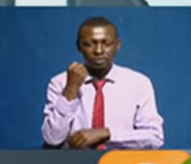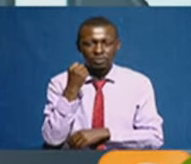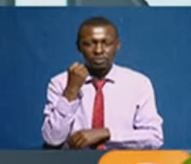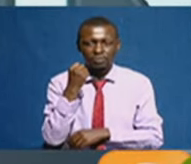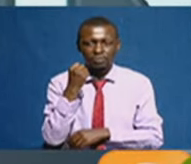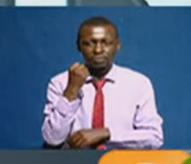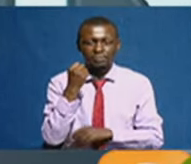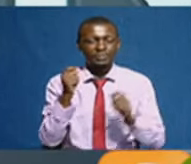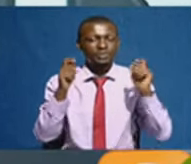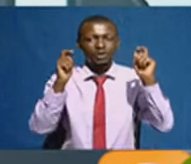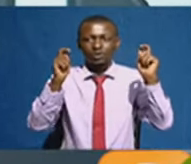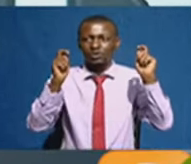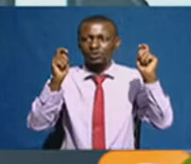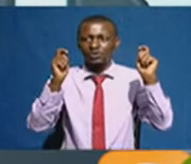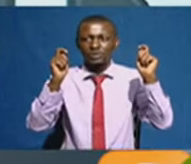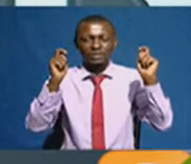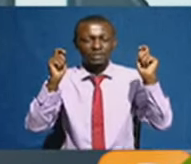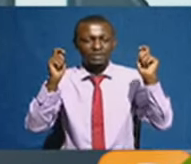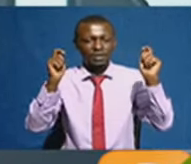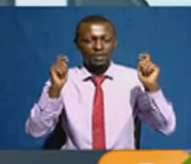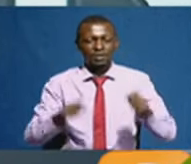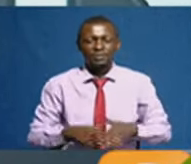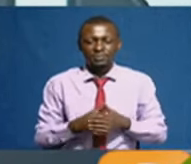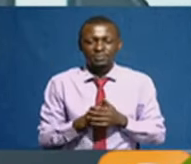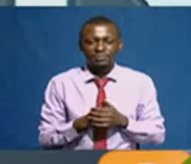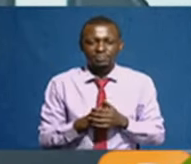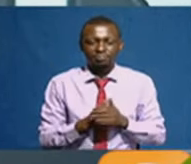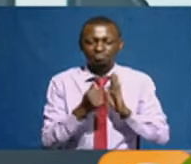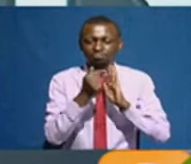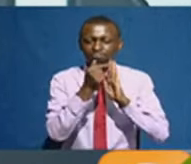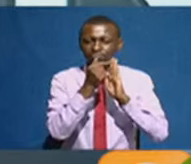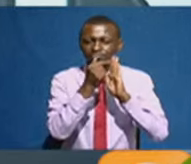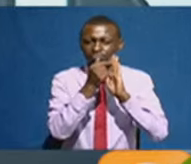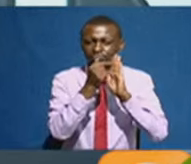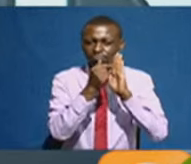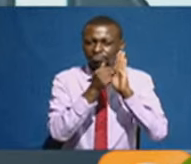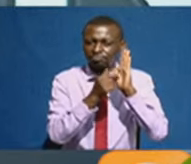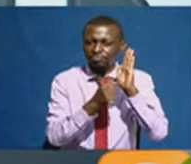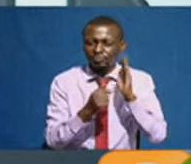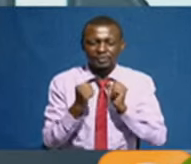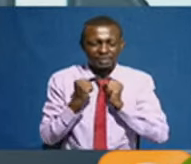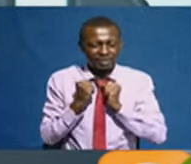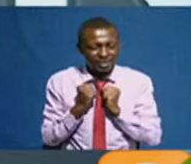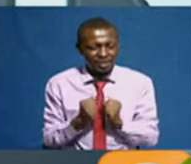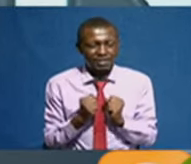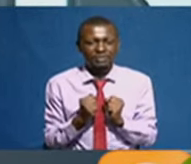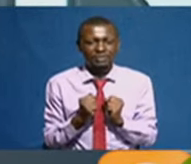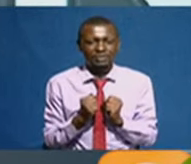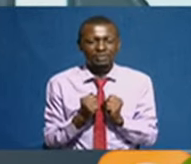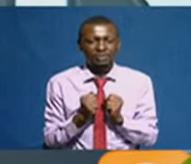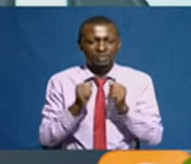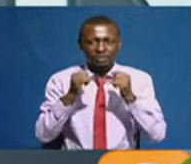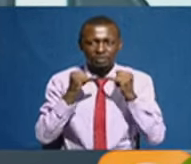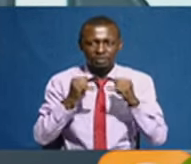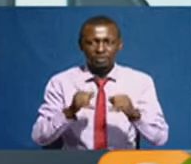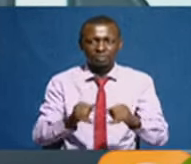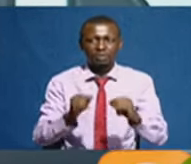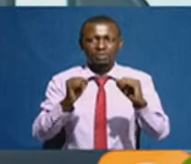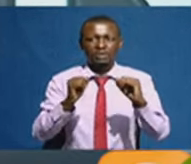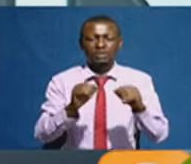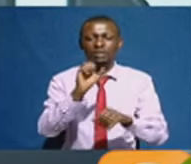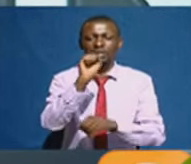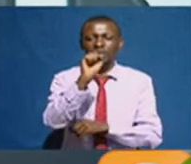know, the strike, or rather the clauses would be difficult to implement. The